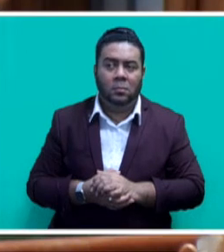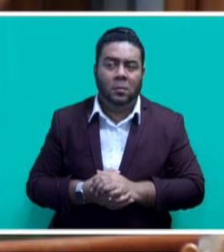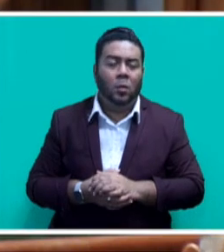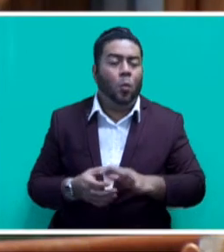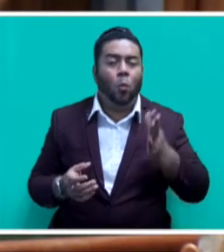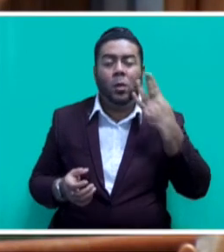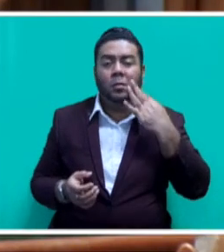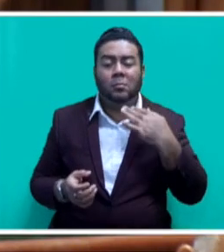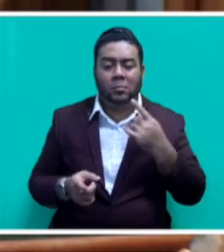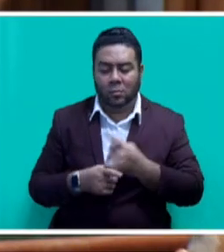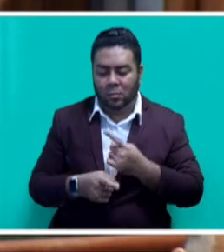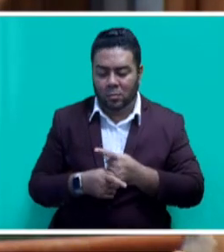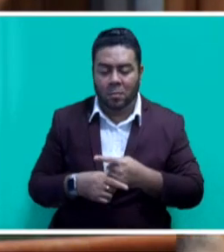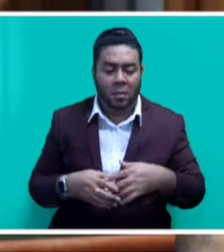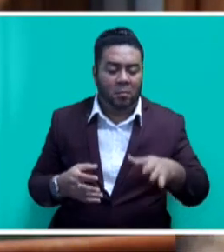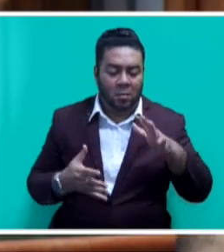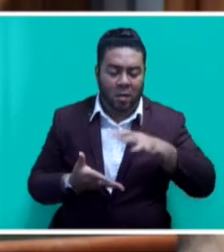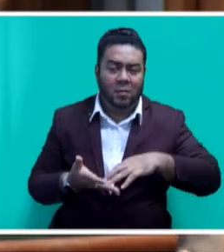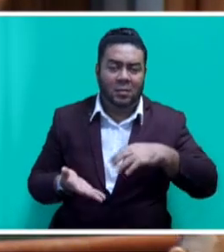to harvesting.